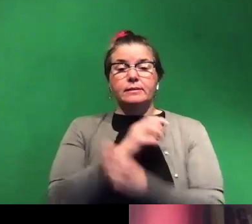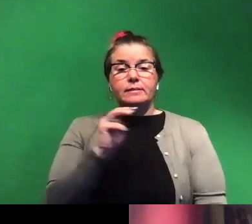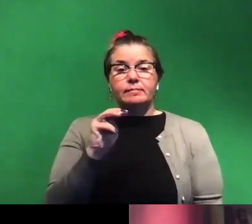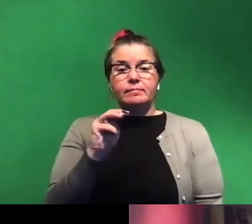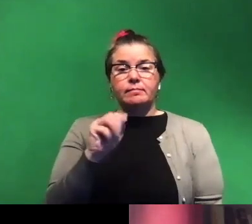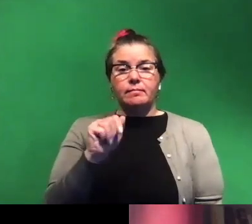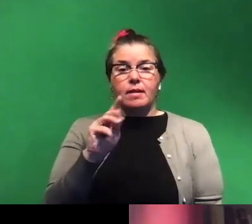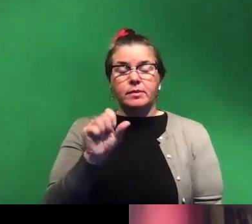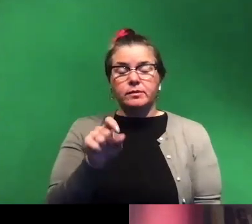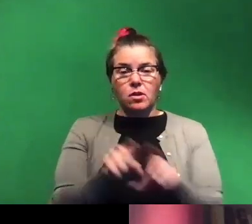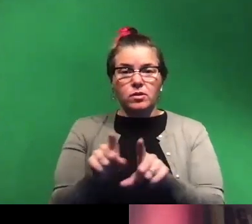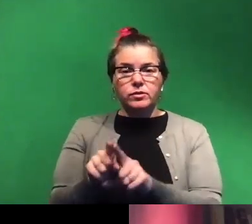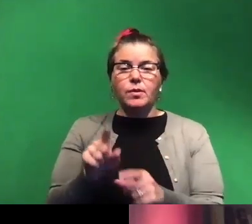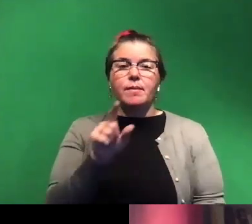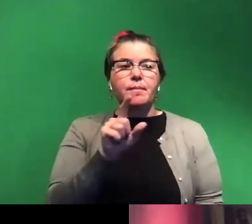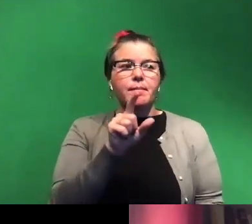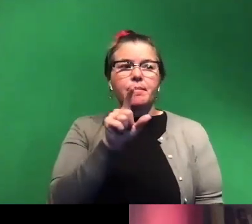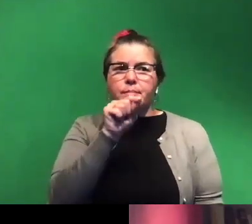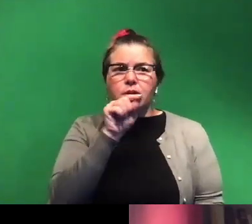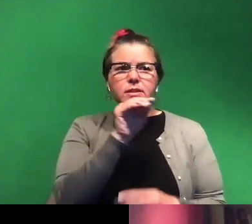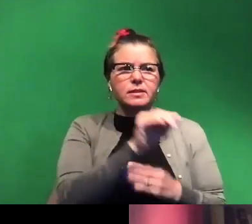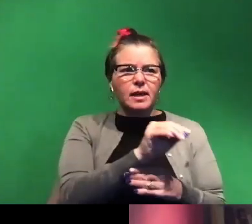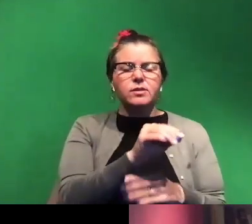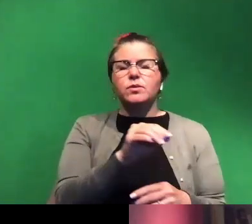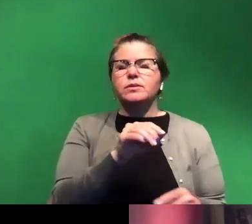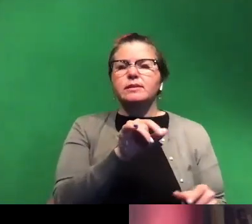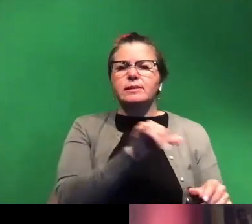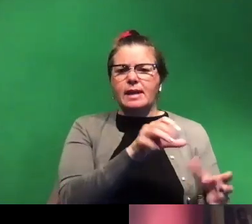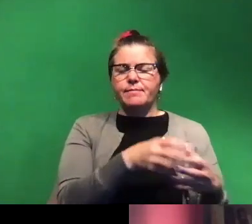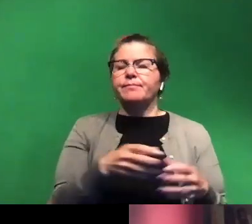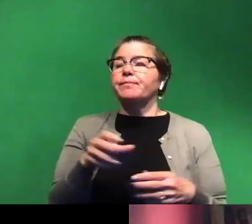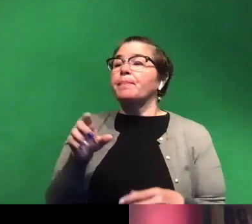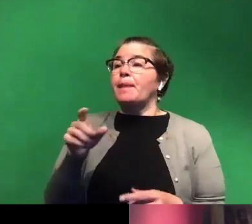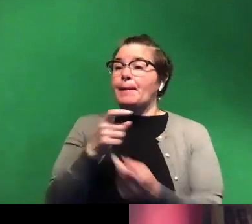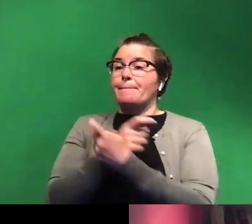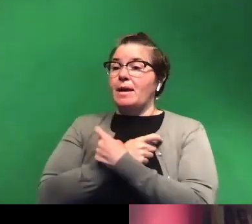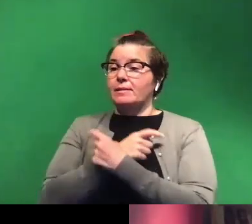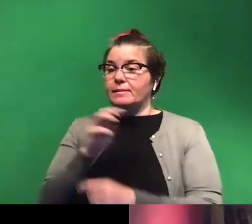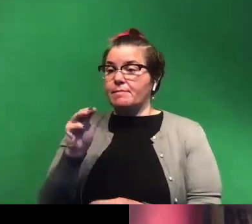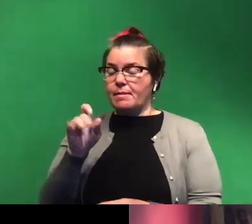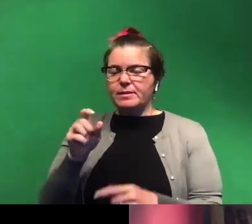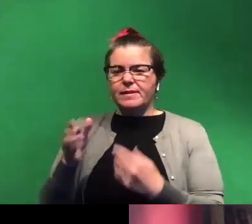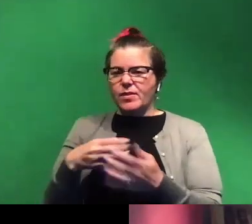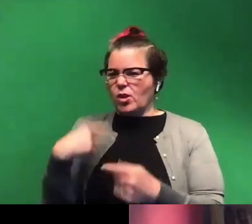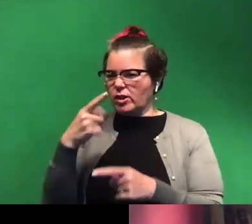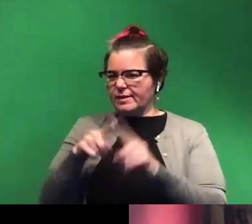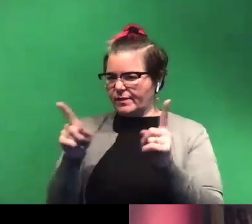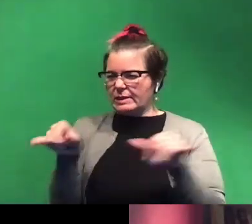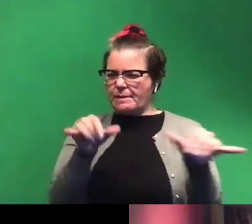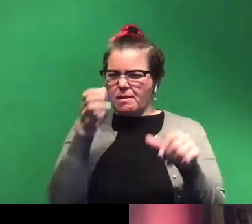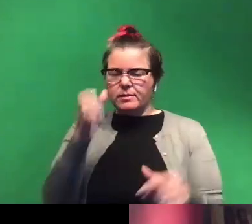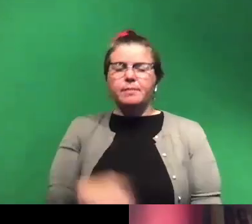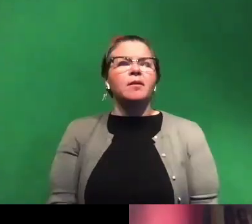So birds are dinosaurs in the same way that bats are mammals, even though they look so different from the rest of them. Awesome. Cool.